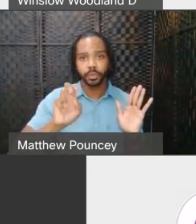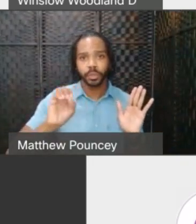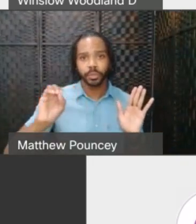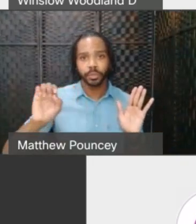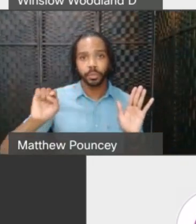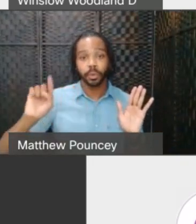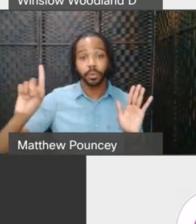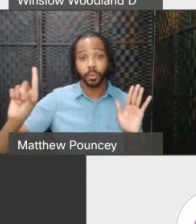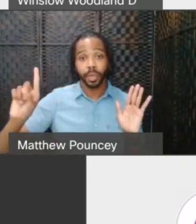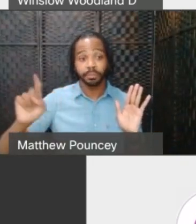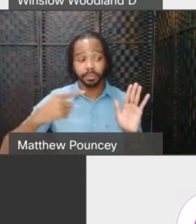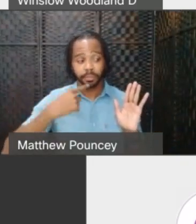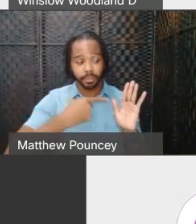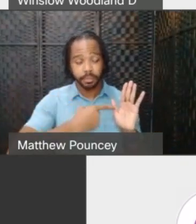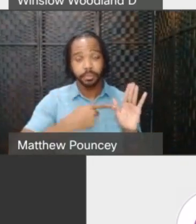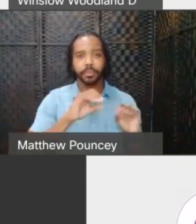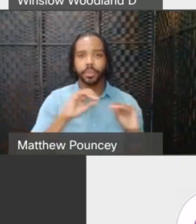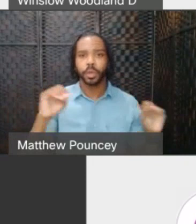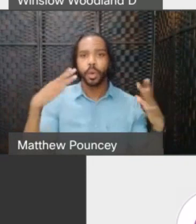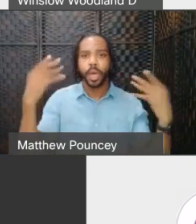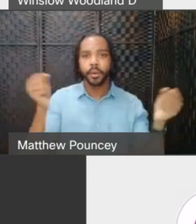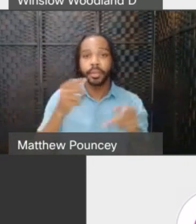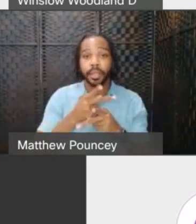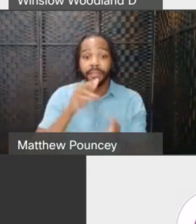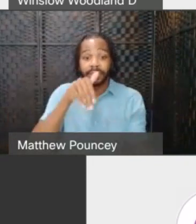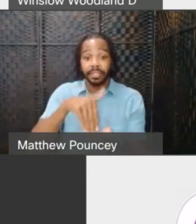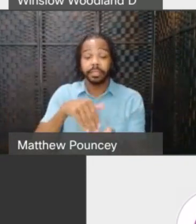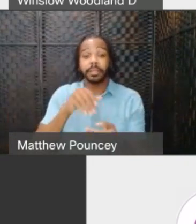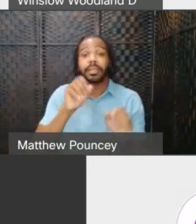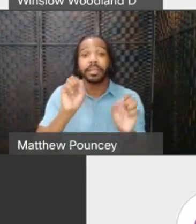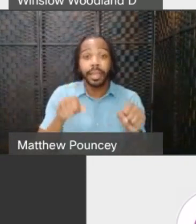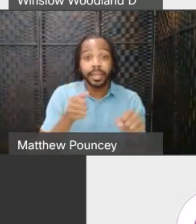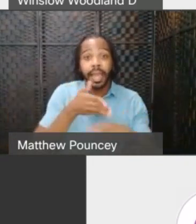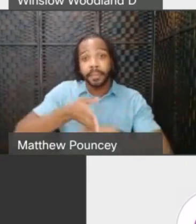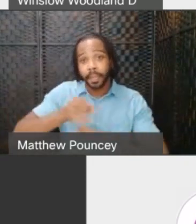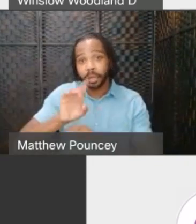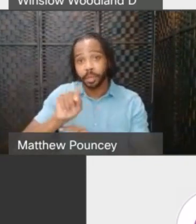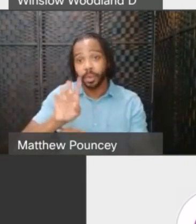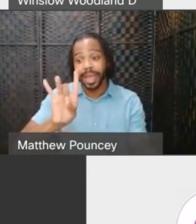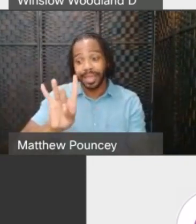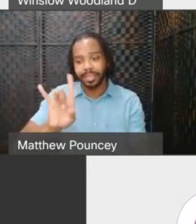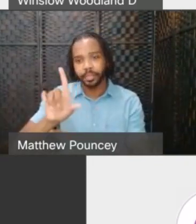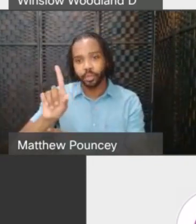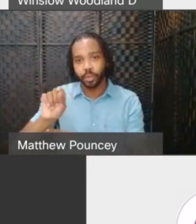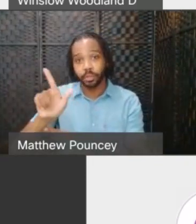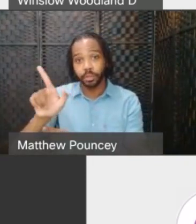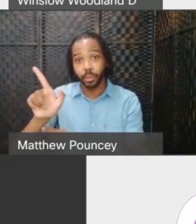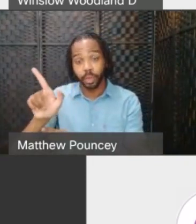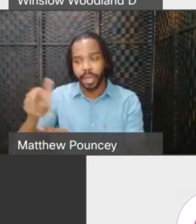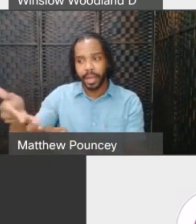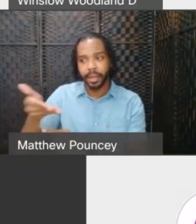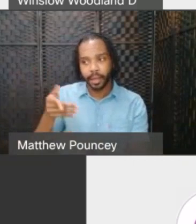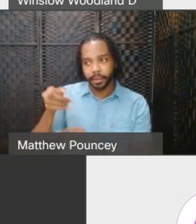11200.1, no healthcare facility may or after October 8, 2021,